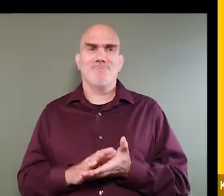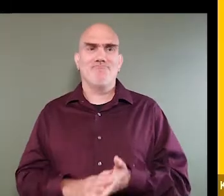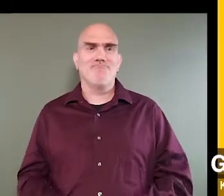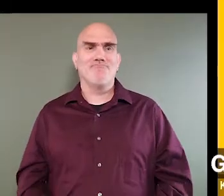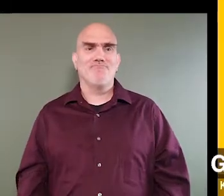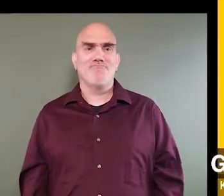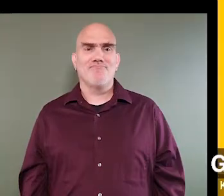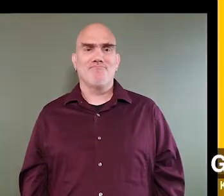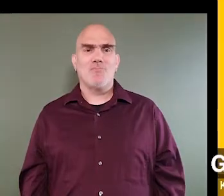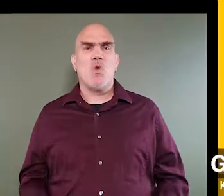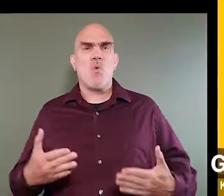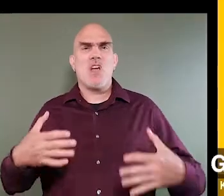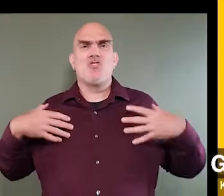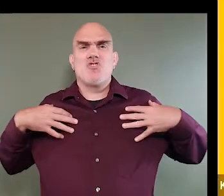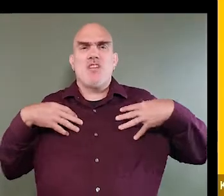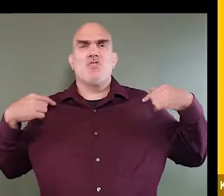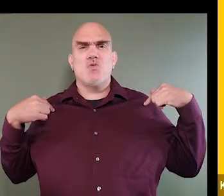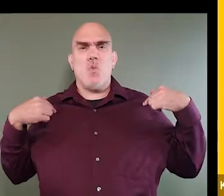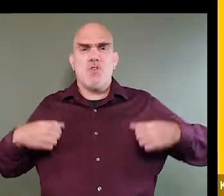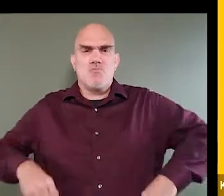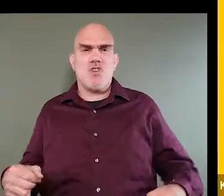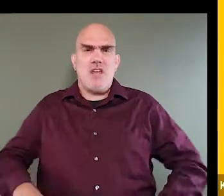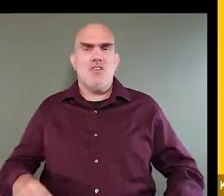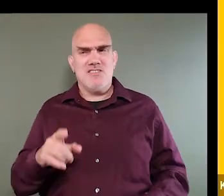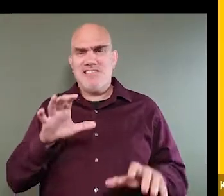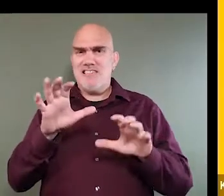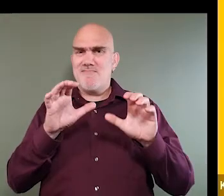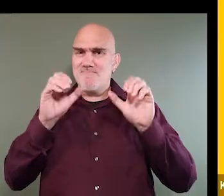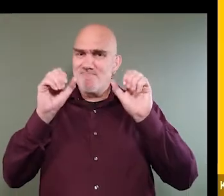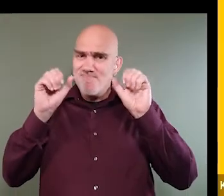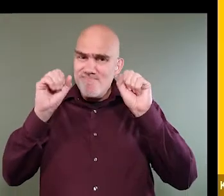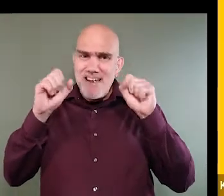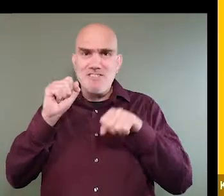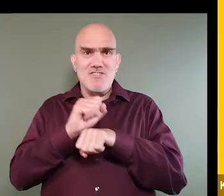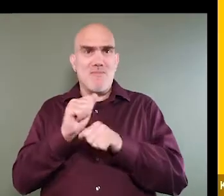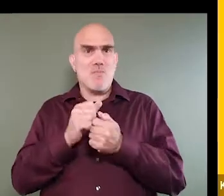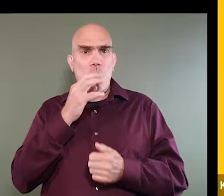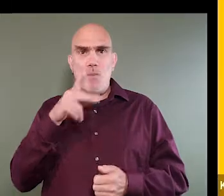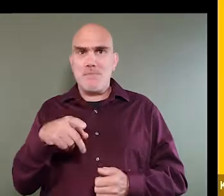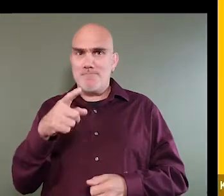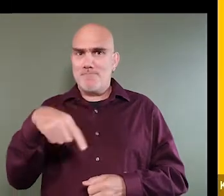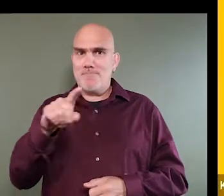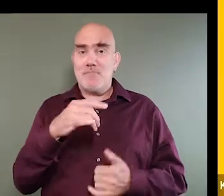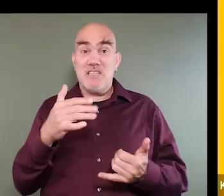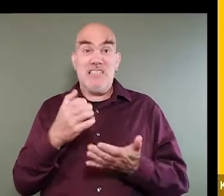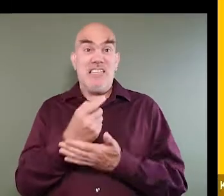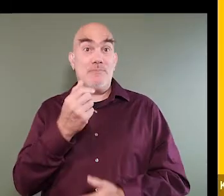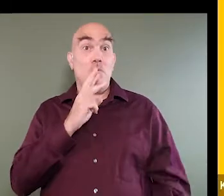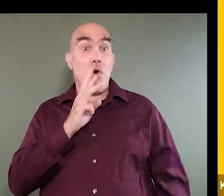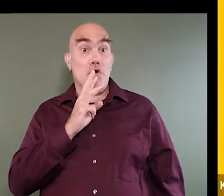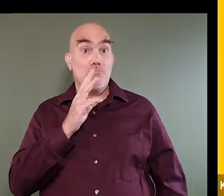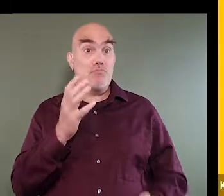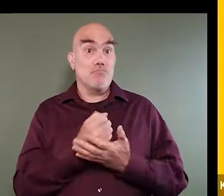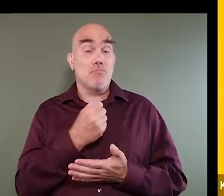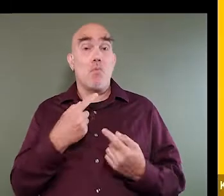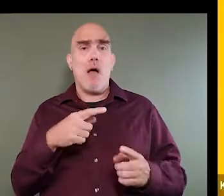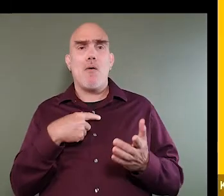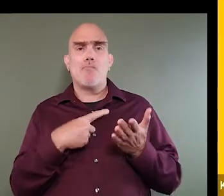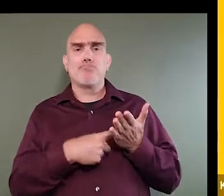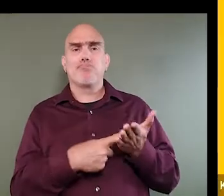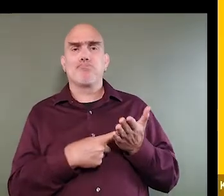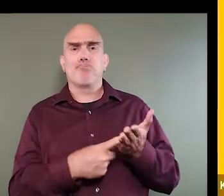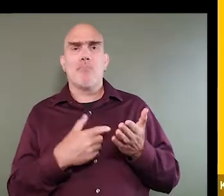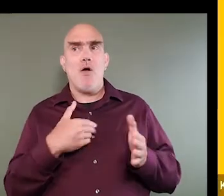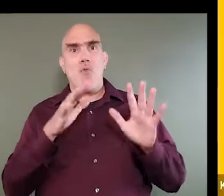Go ahead and shake out the shoulders. You guys did an amazing job with the warm-up. You get a little water here while we go over